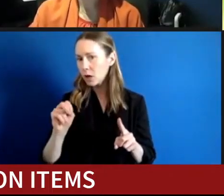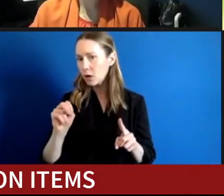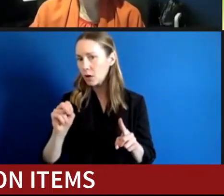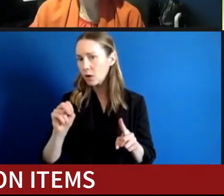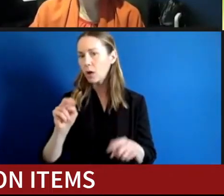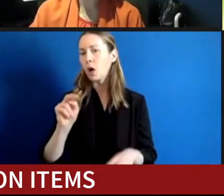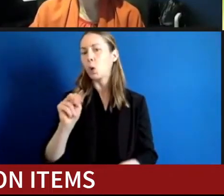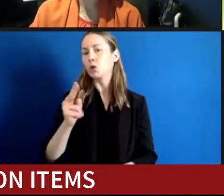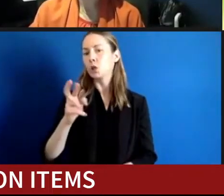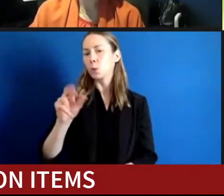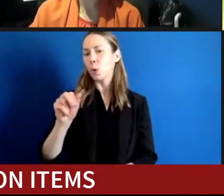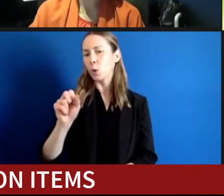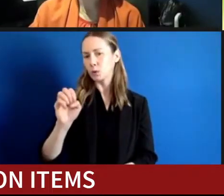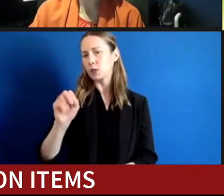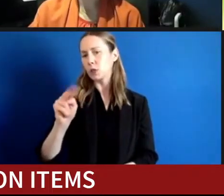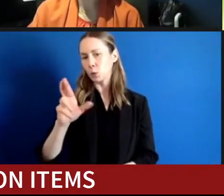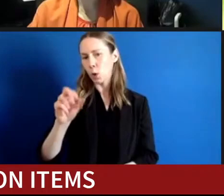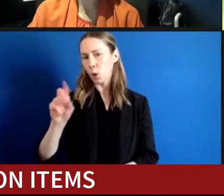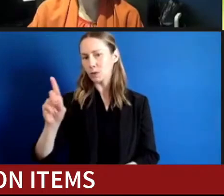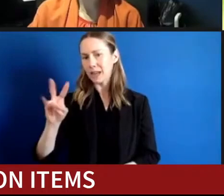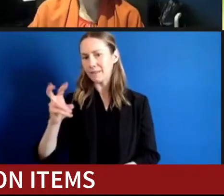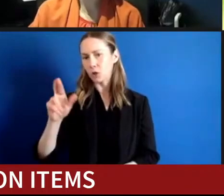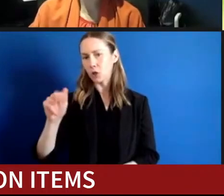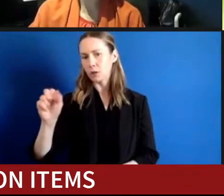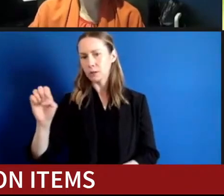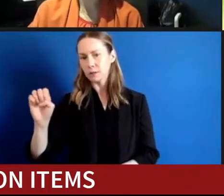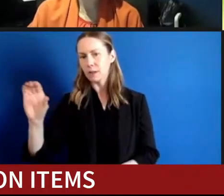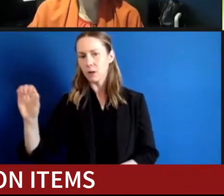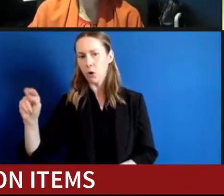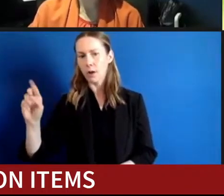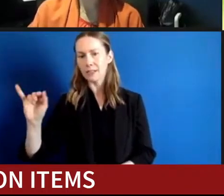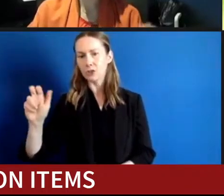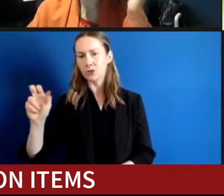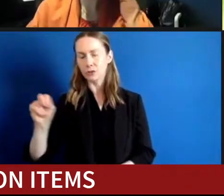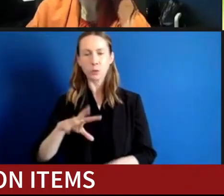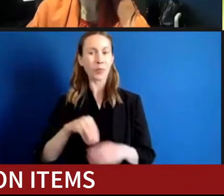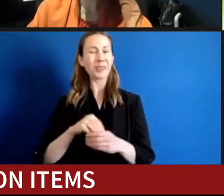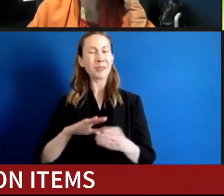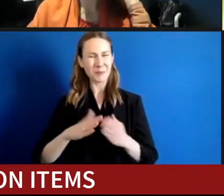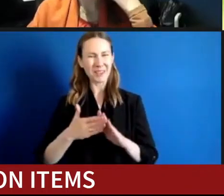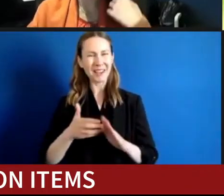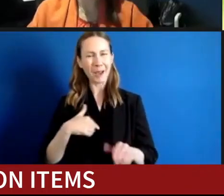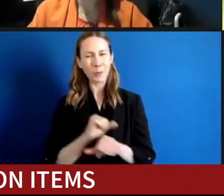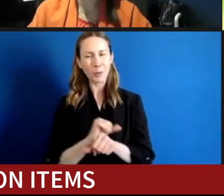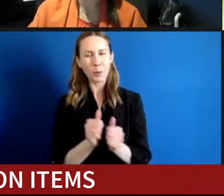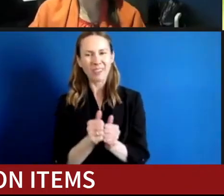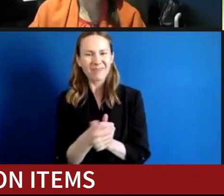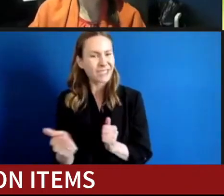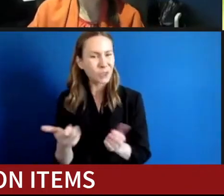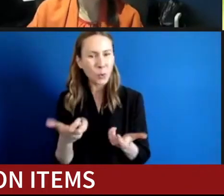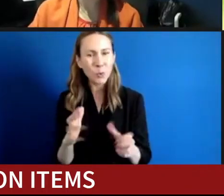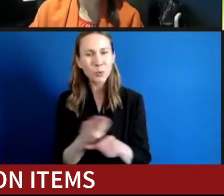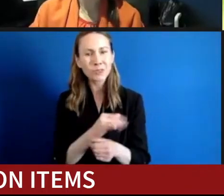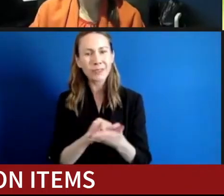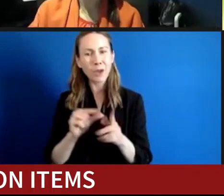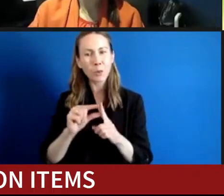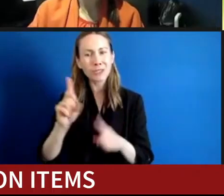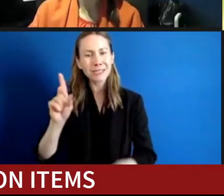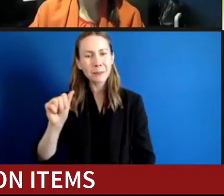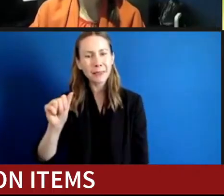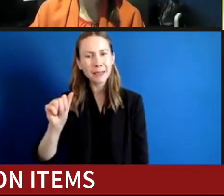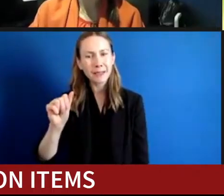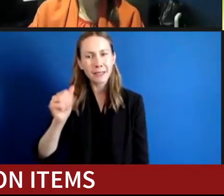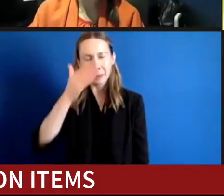in the community that I work with, they don't want to use the word disability, because a lot of them,